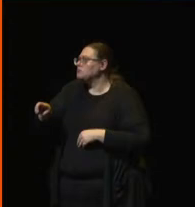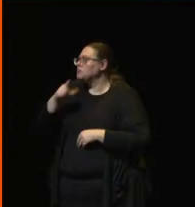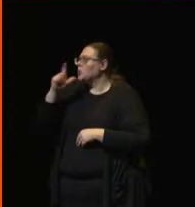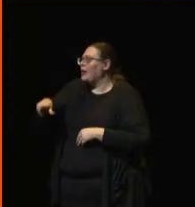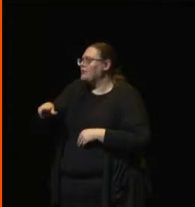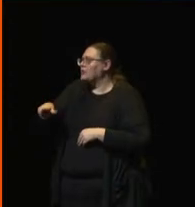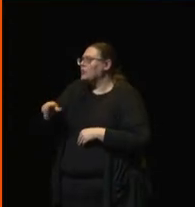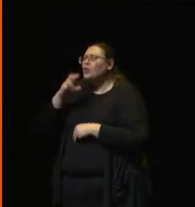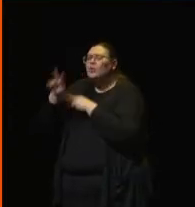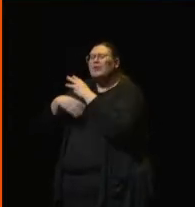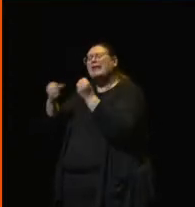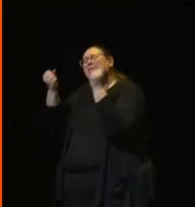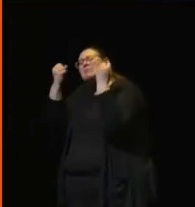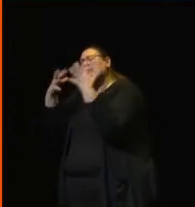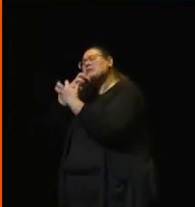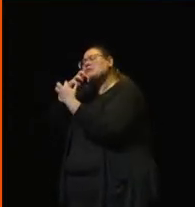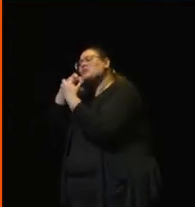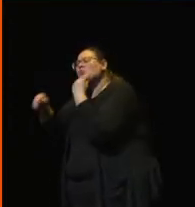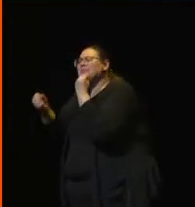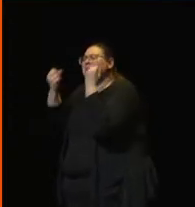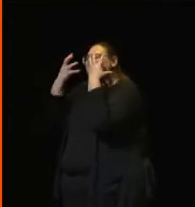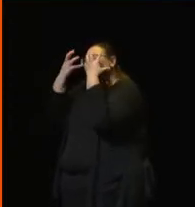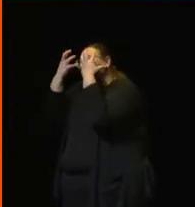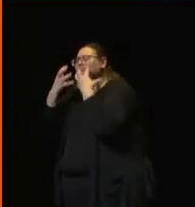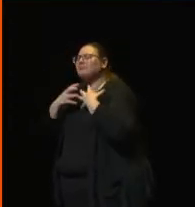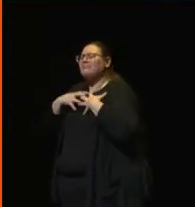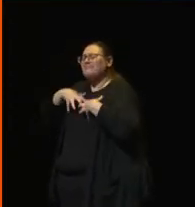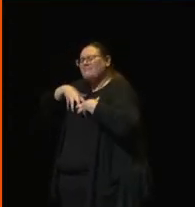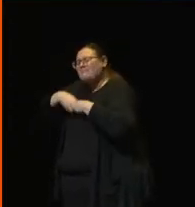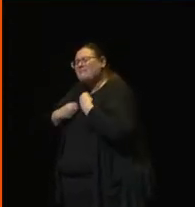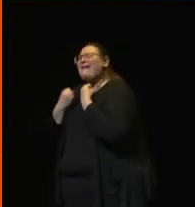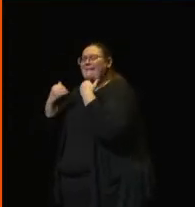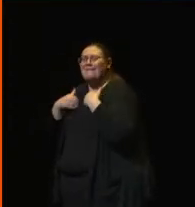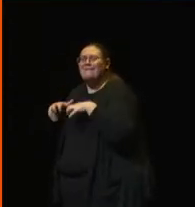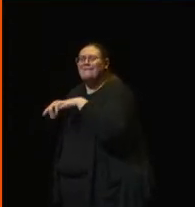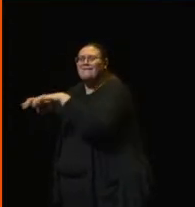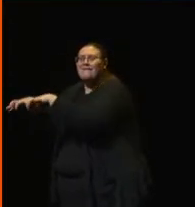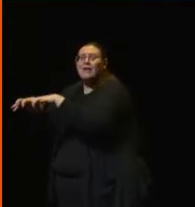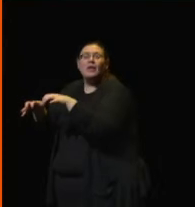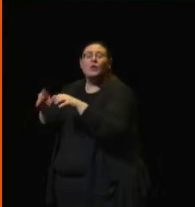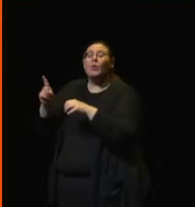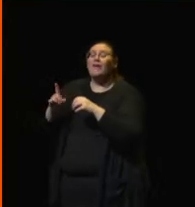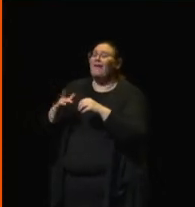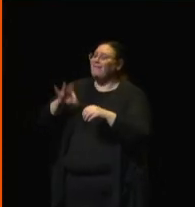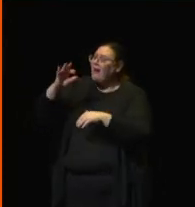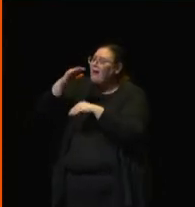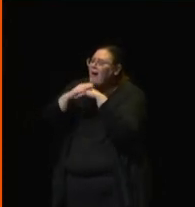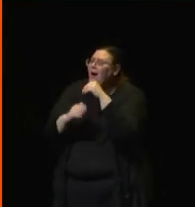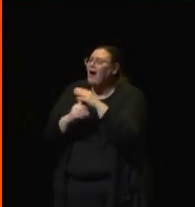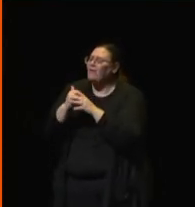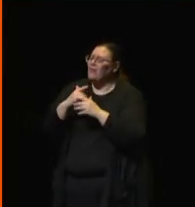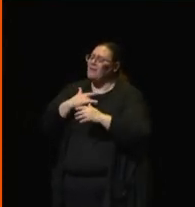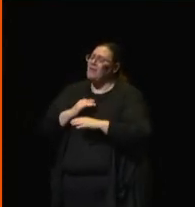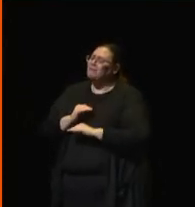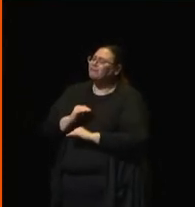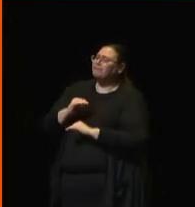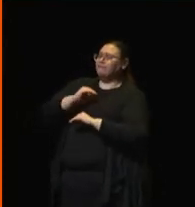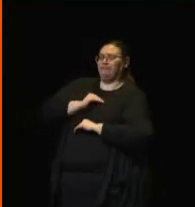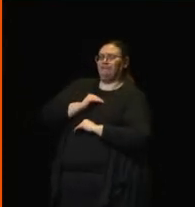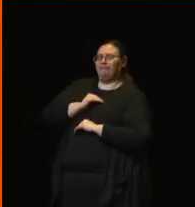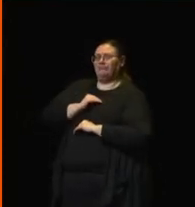much cruelty and sorrow, the truest source of comfort and fulfillment comes from the people we